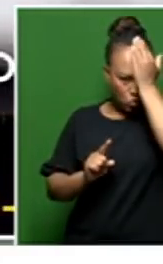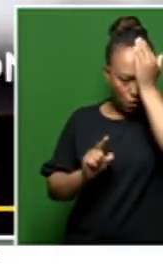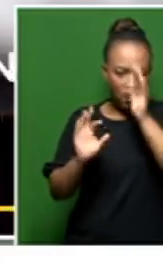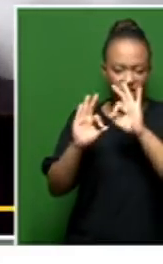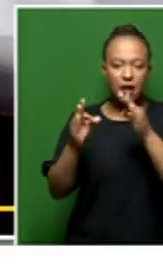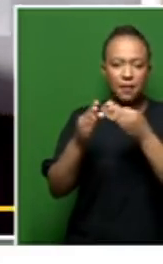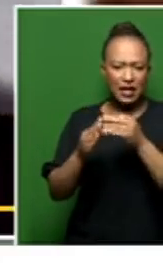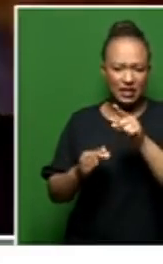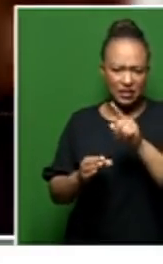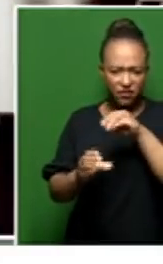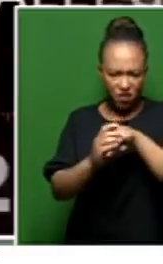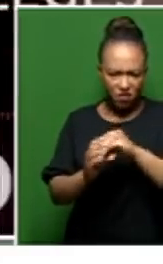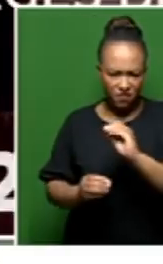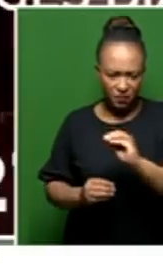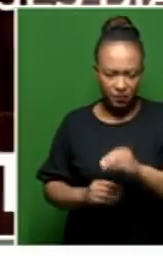whether this